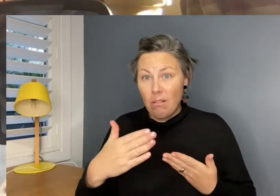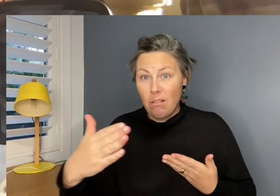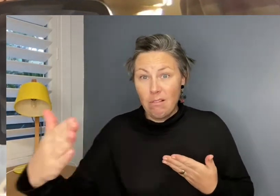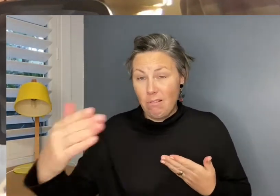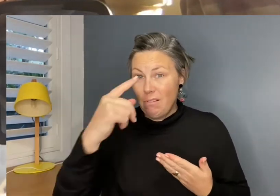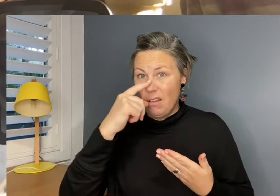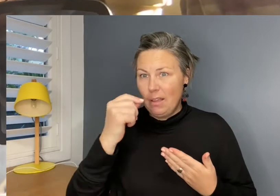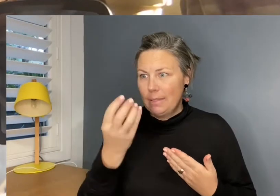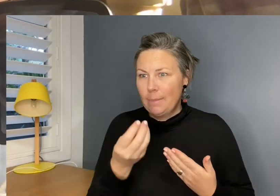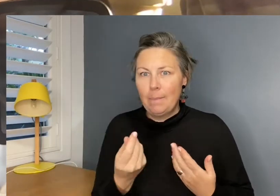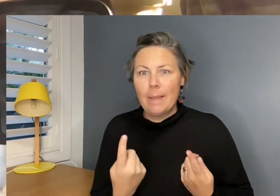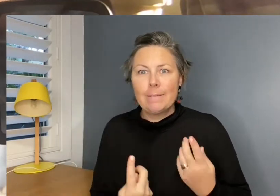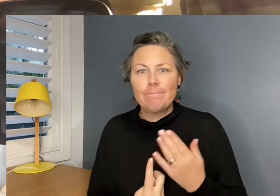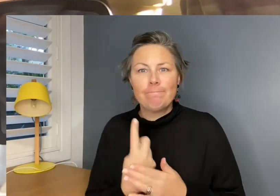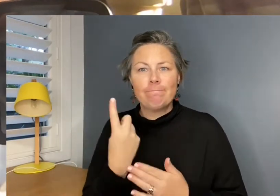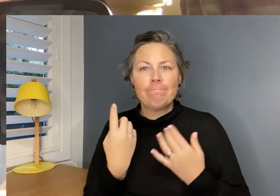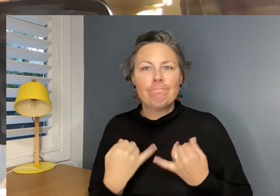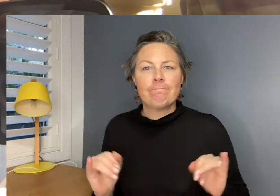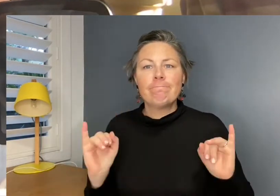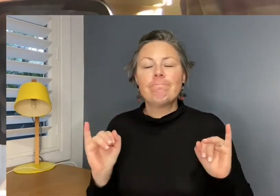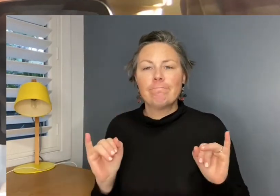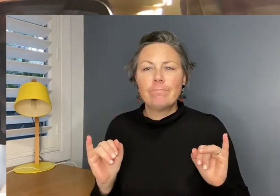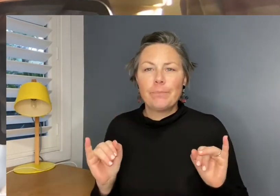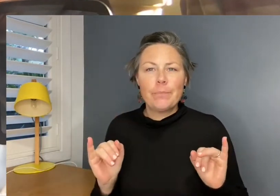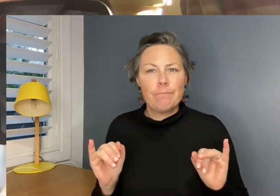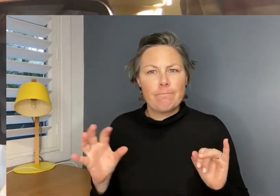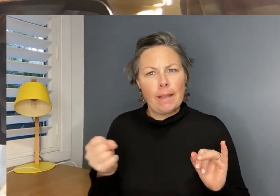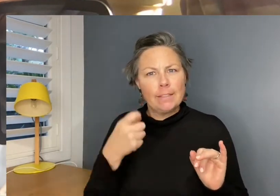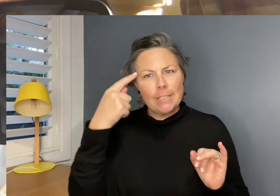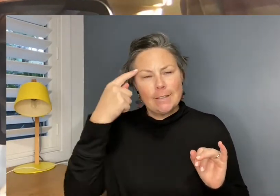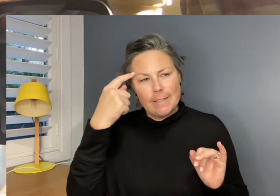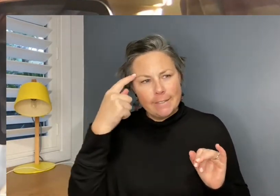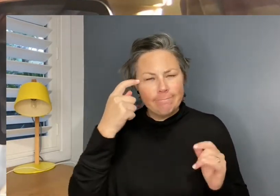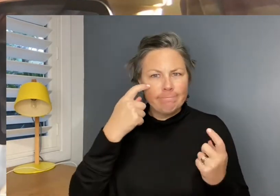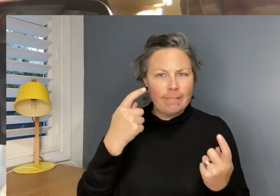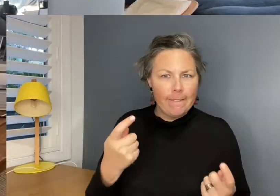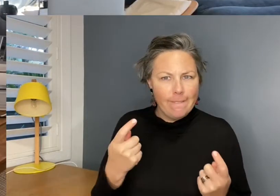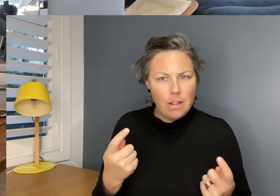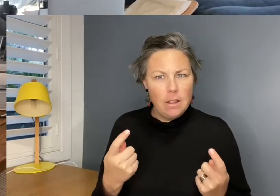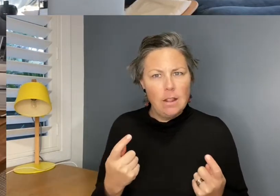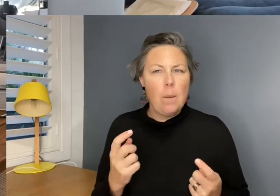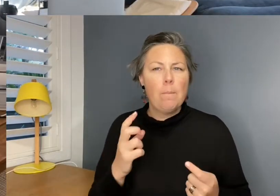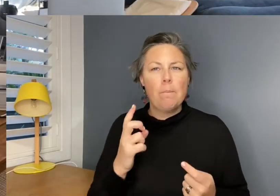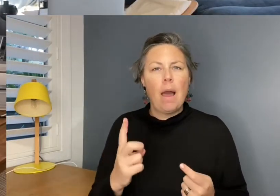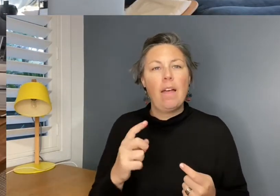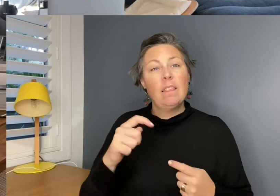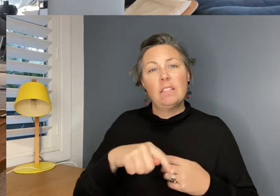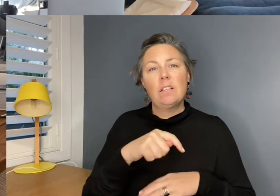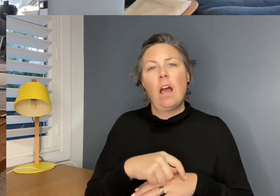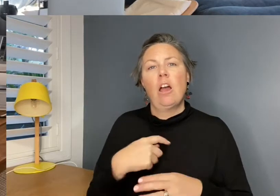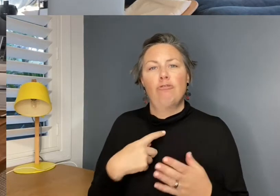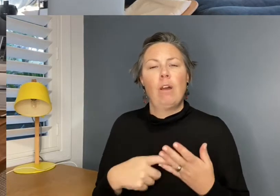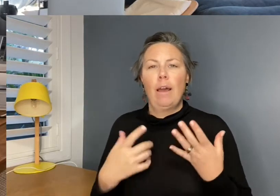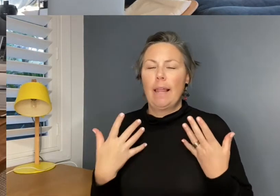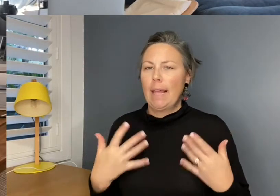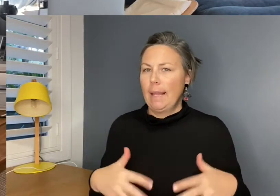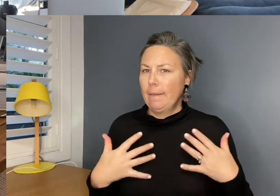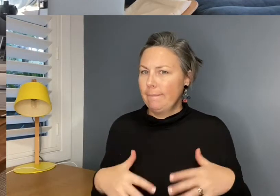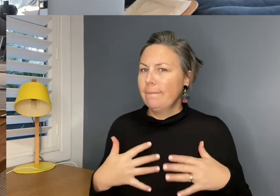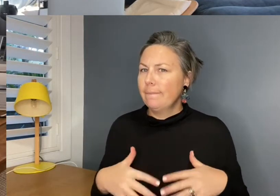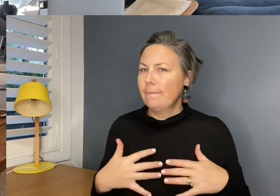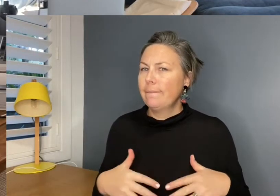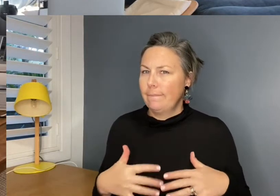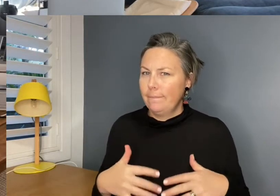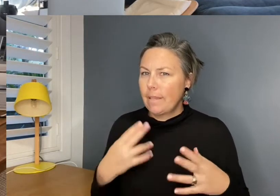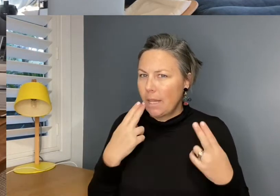too long. All of these sorts of considerations are important. But I just really wanted to trust in the natural process